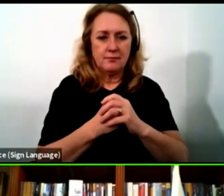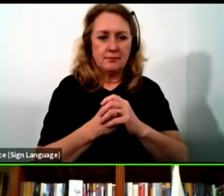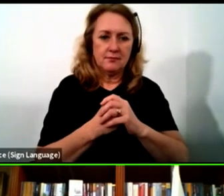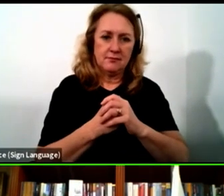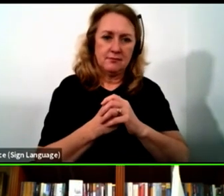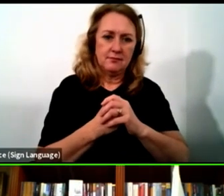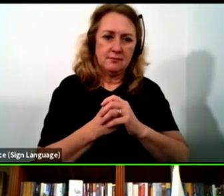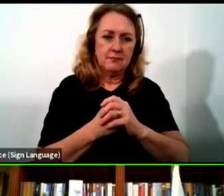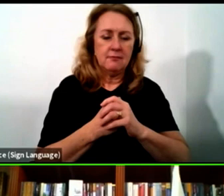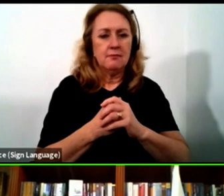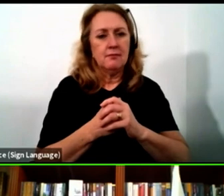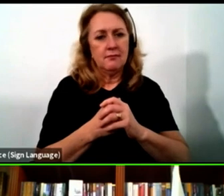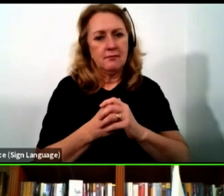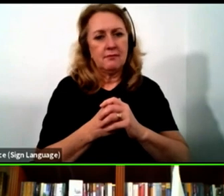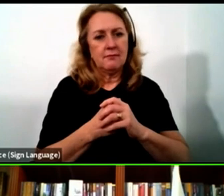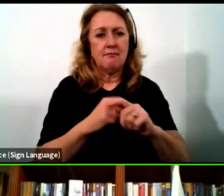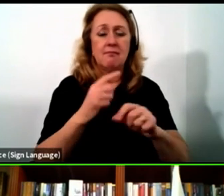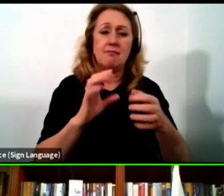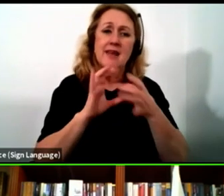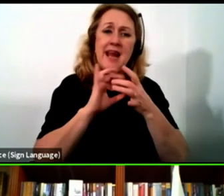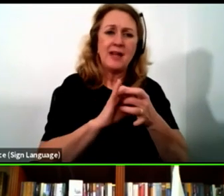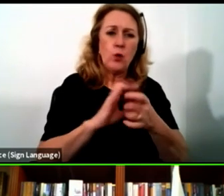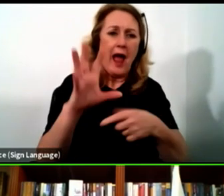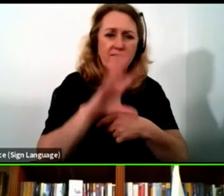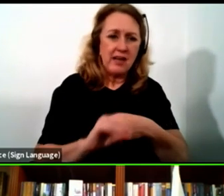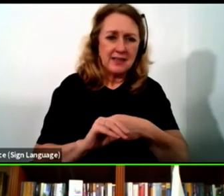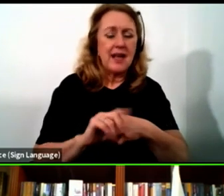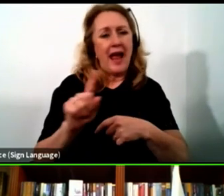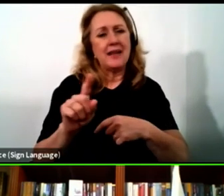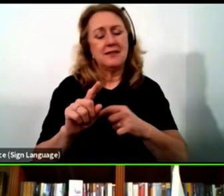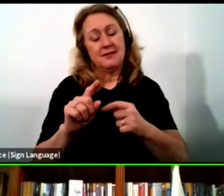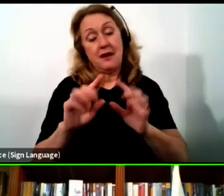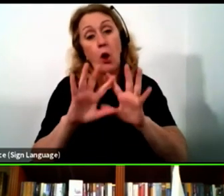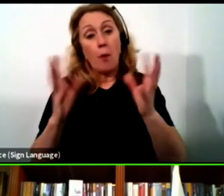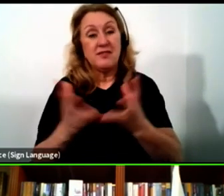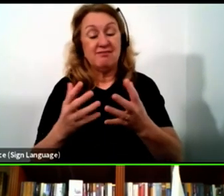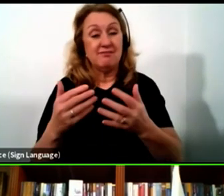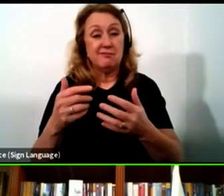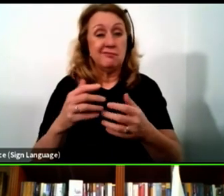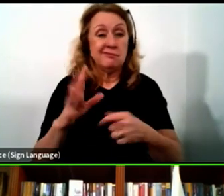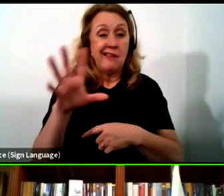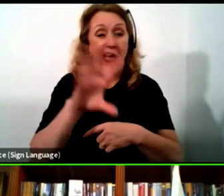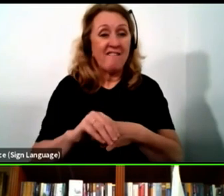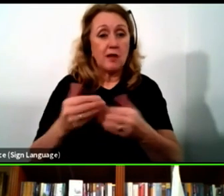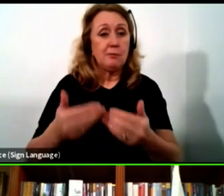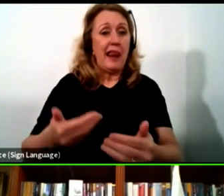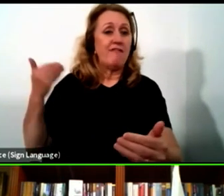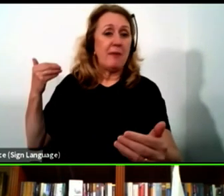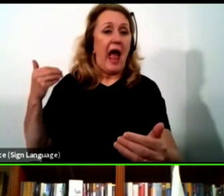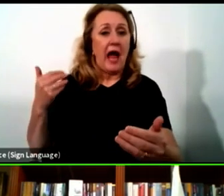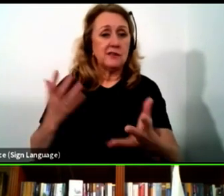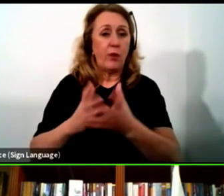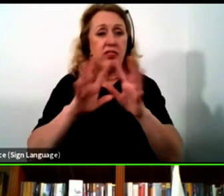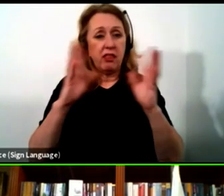the African nationalism and globalization, I think the fact is that Africa has been left behind in globalization. Africa